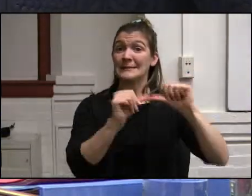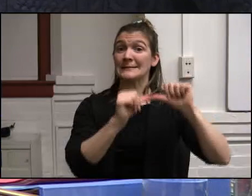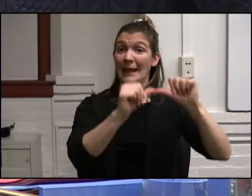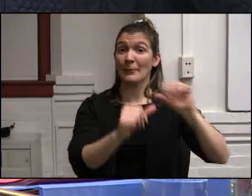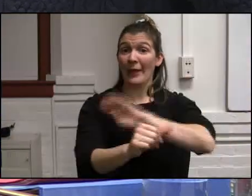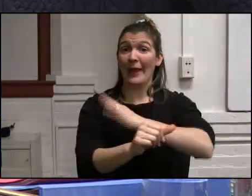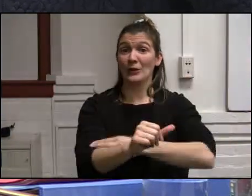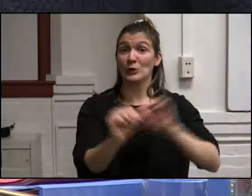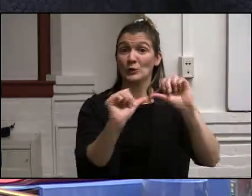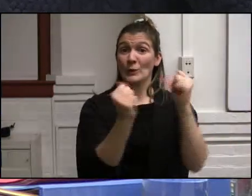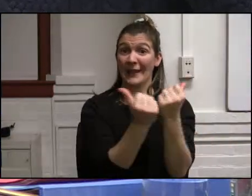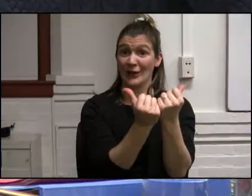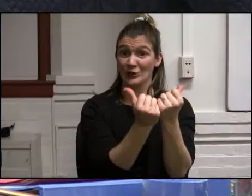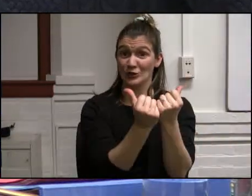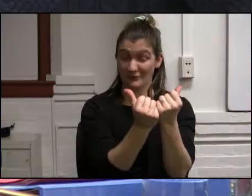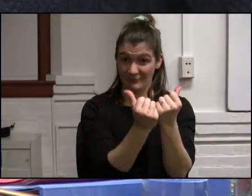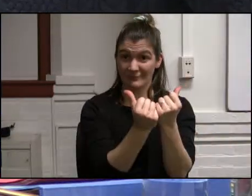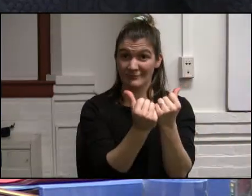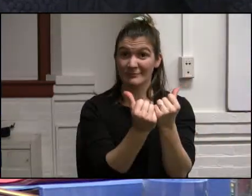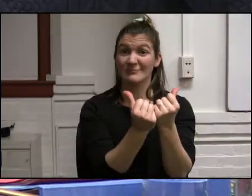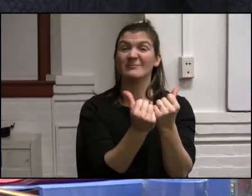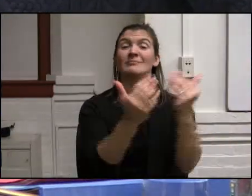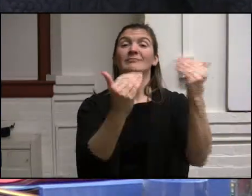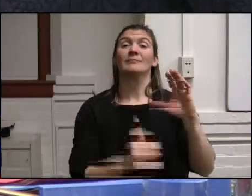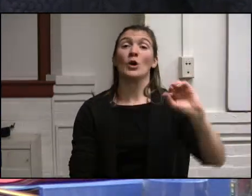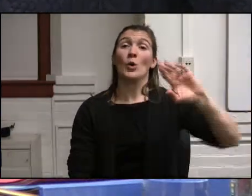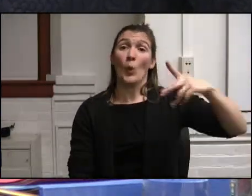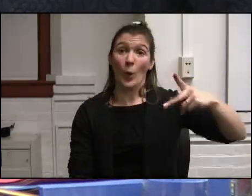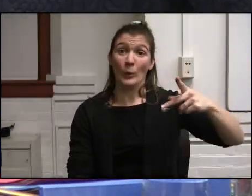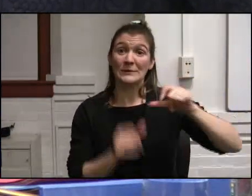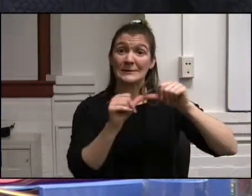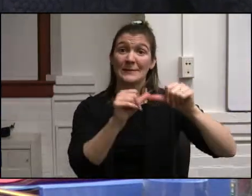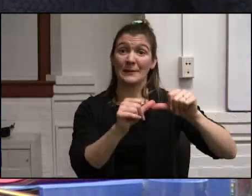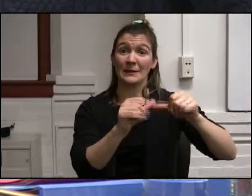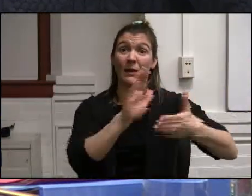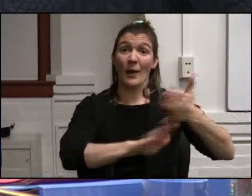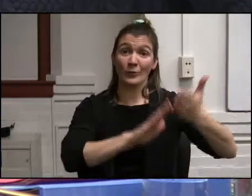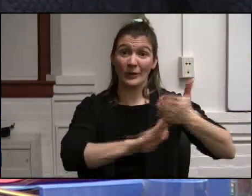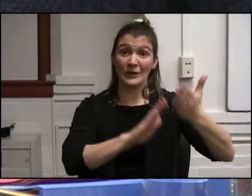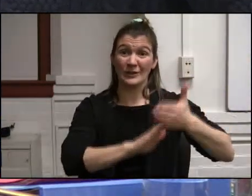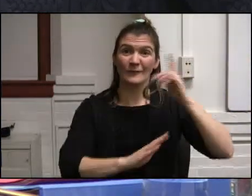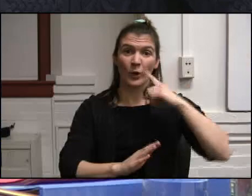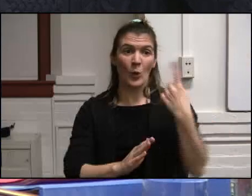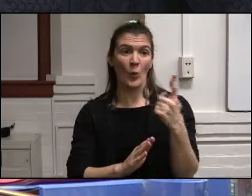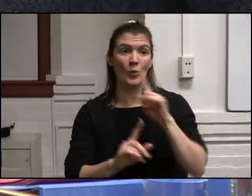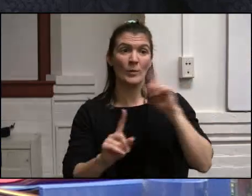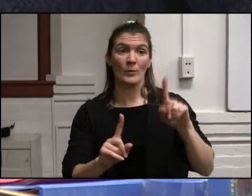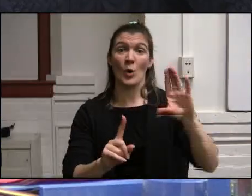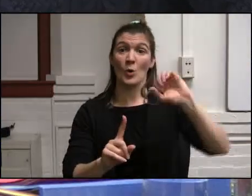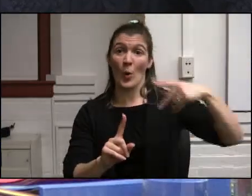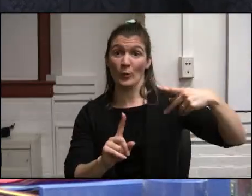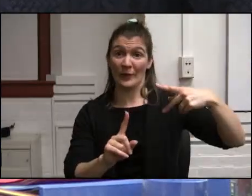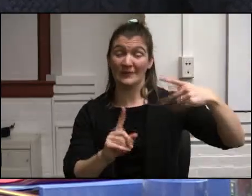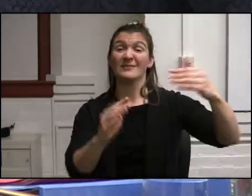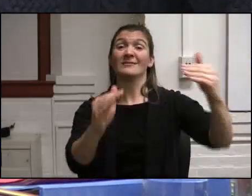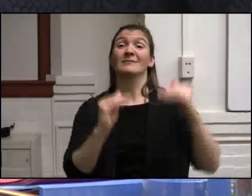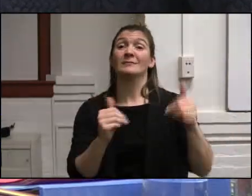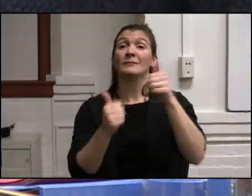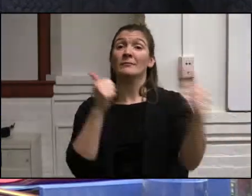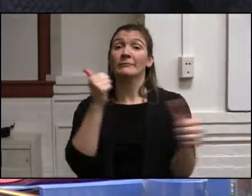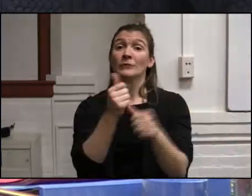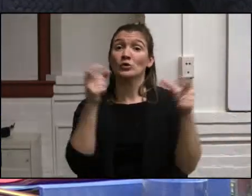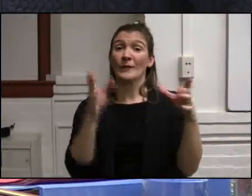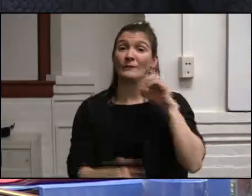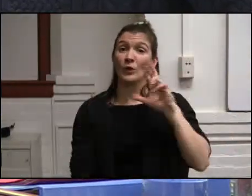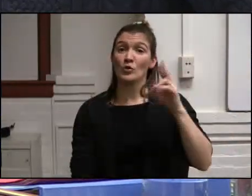Sustainable Energy Association, Corporate Sustainability Operations Associate for One Report Incorporated, an Associate Director at the